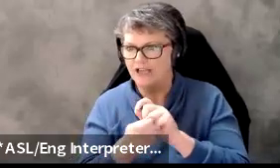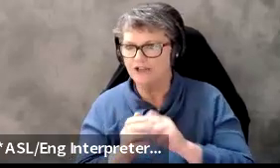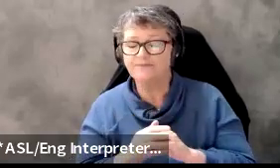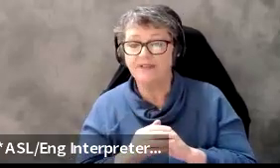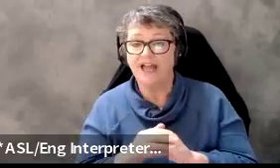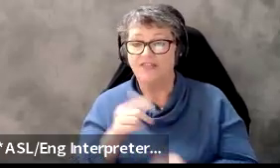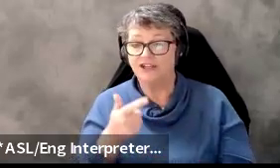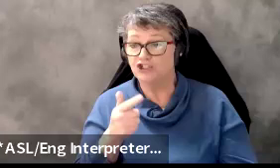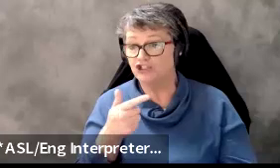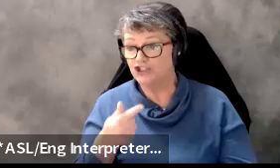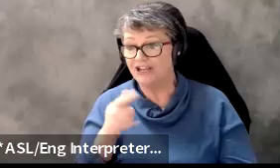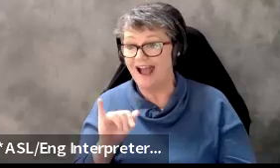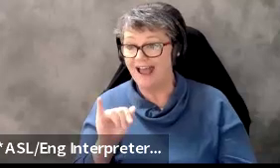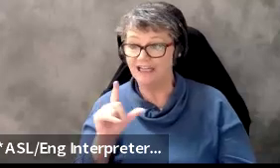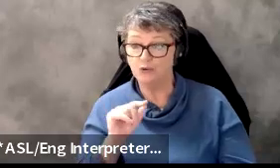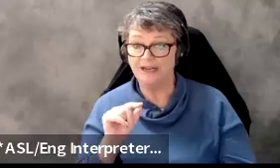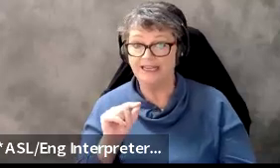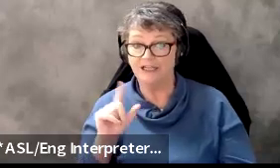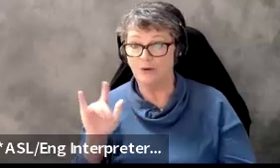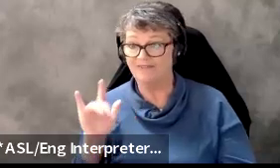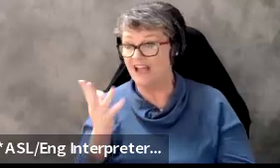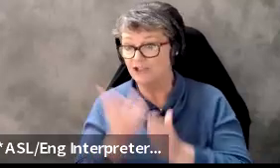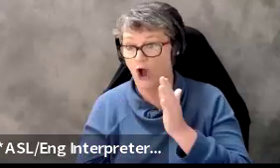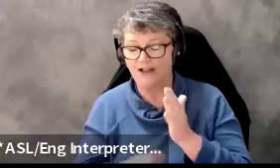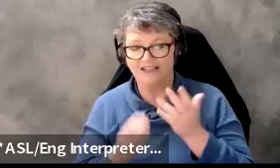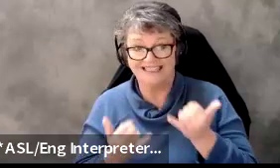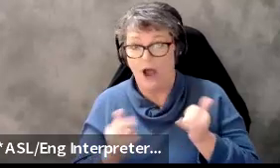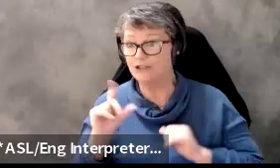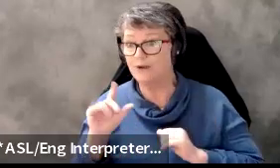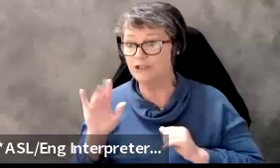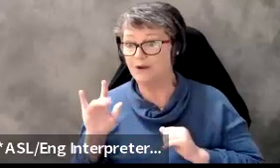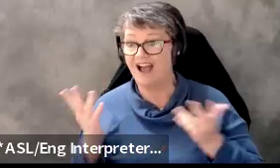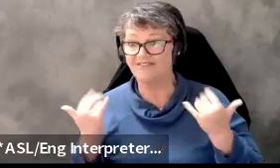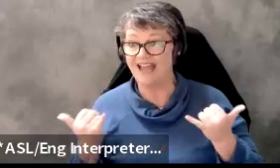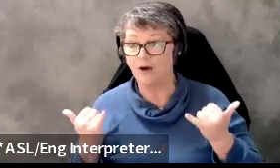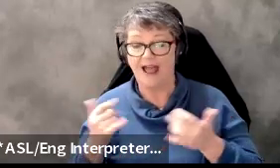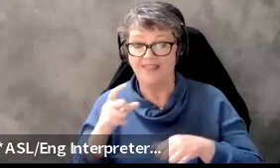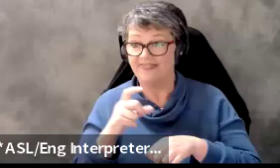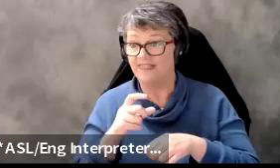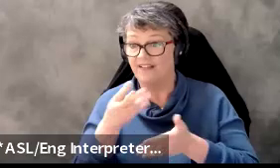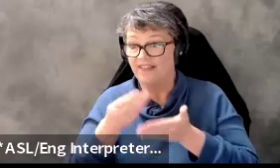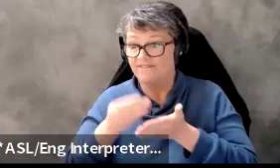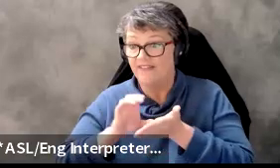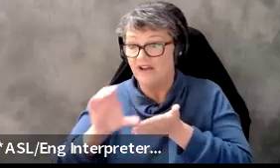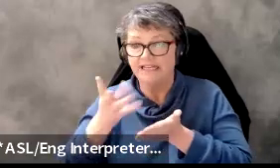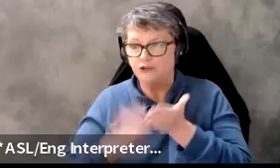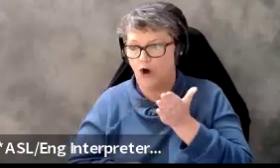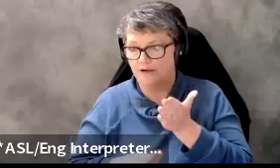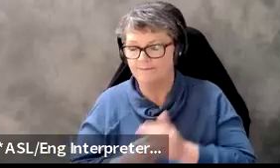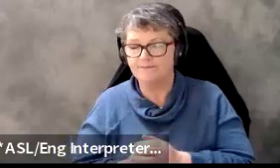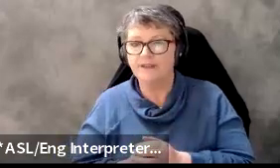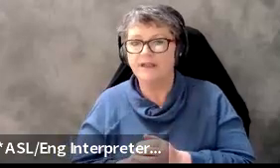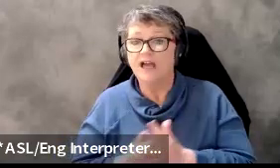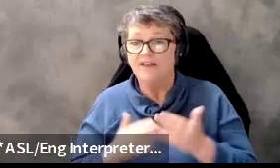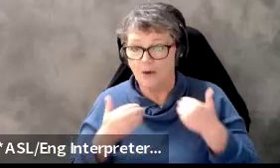GI 2025 is gone because it's 2025 and the funding is gone, which means we